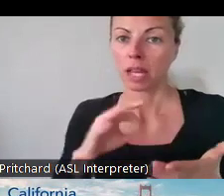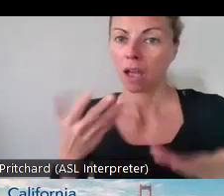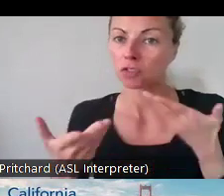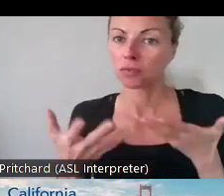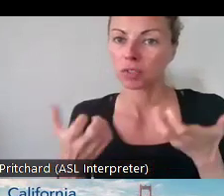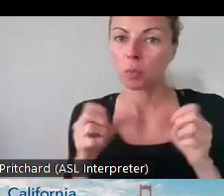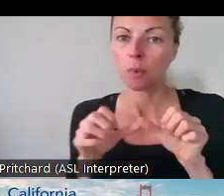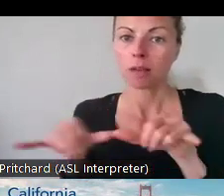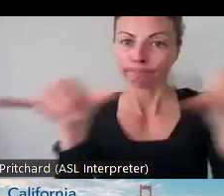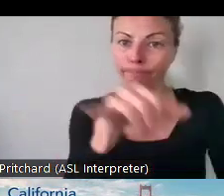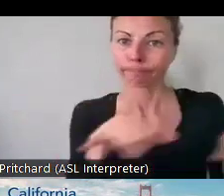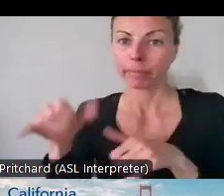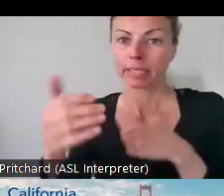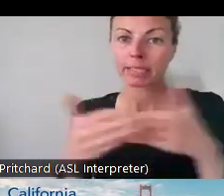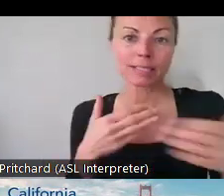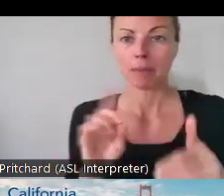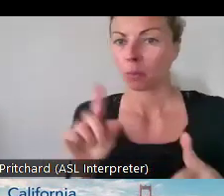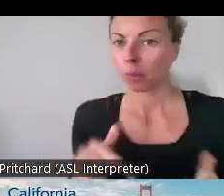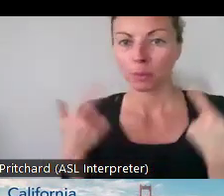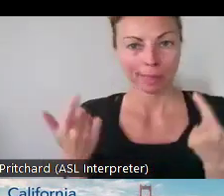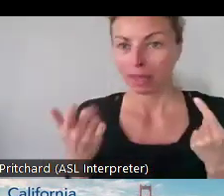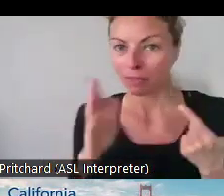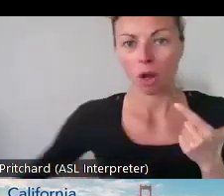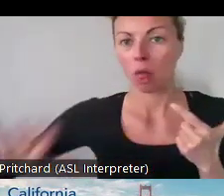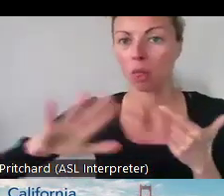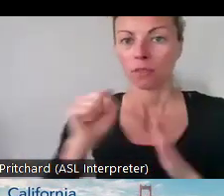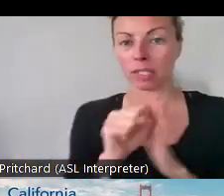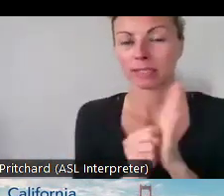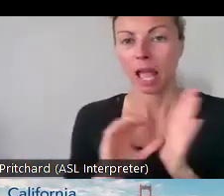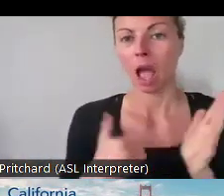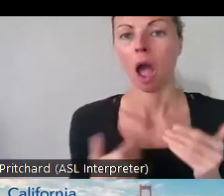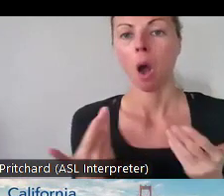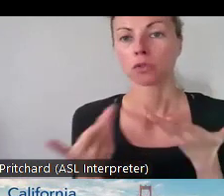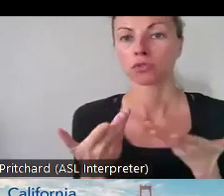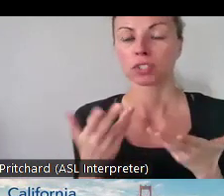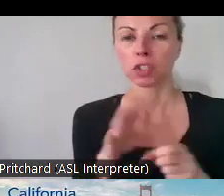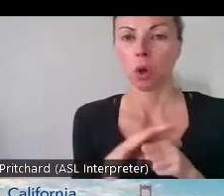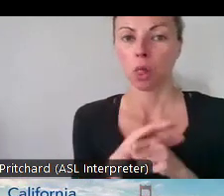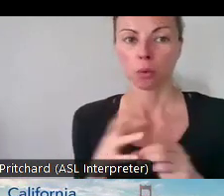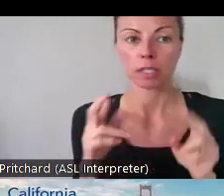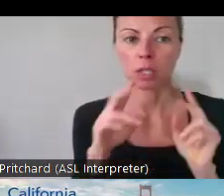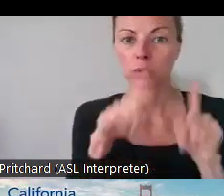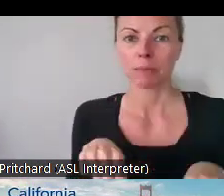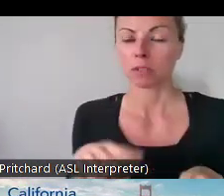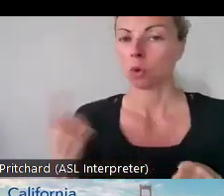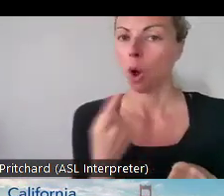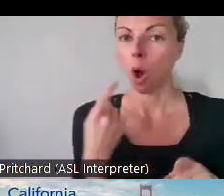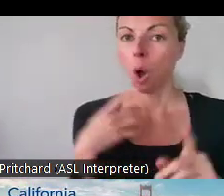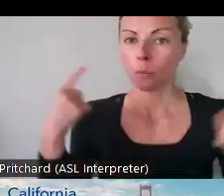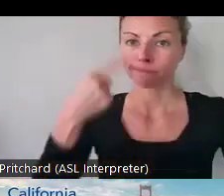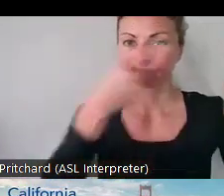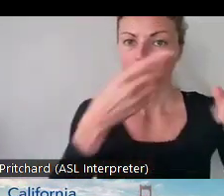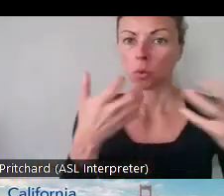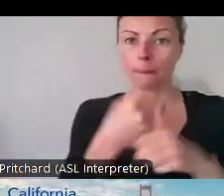consistent regardless of where you live in the state. That our services are locally responsive. So while we're always striving to ensure that